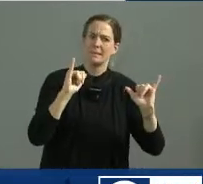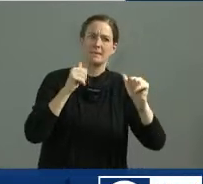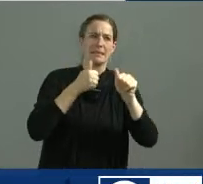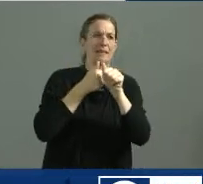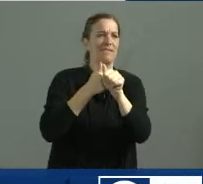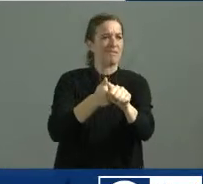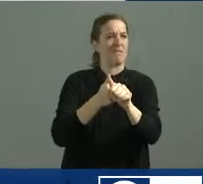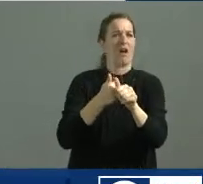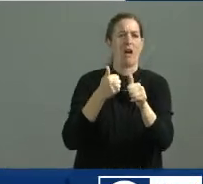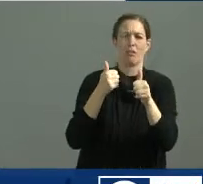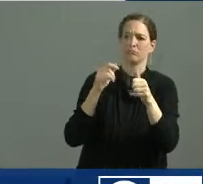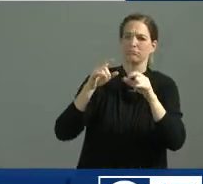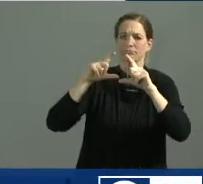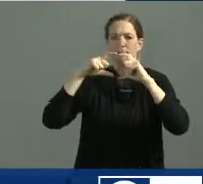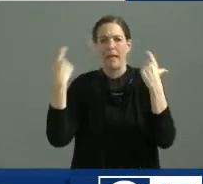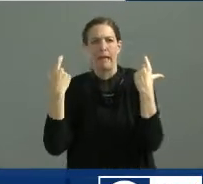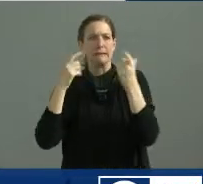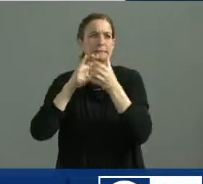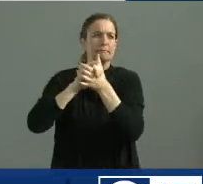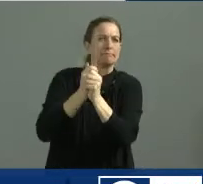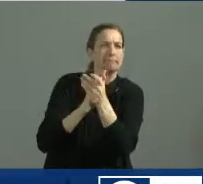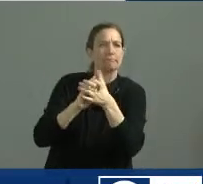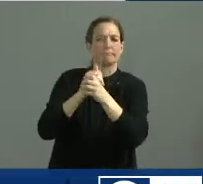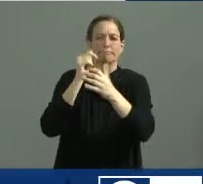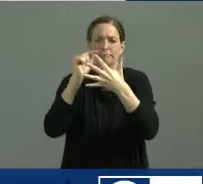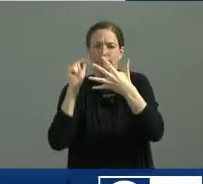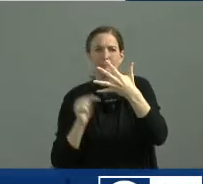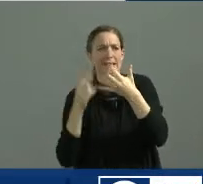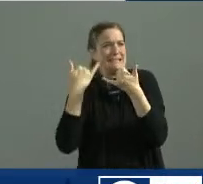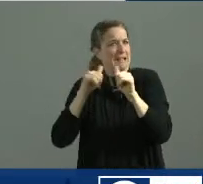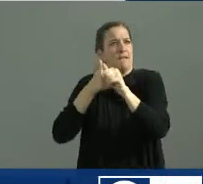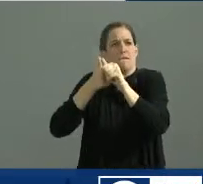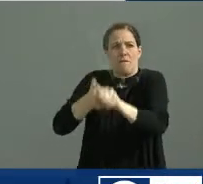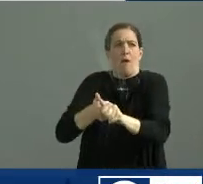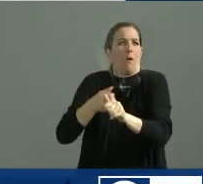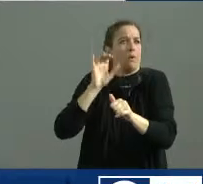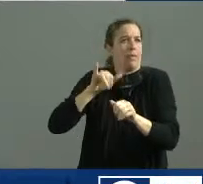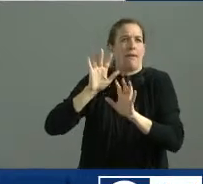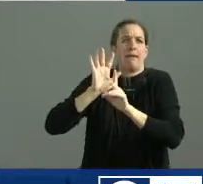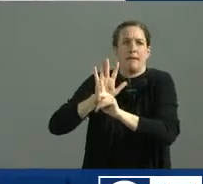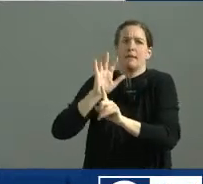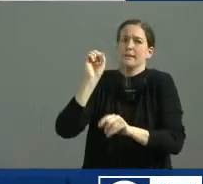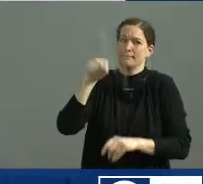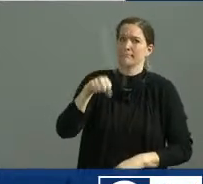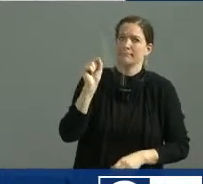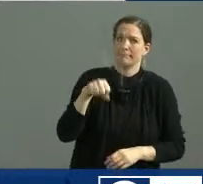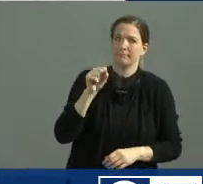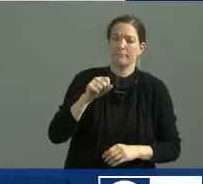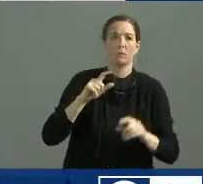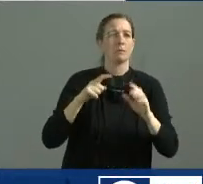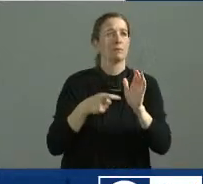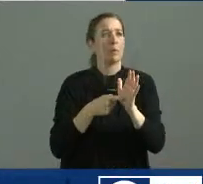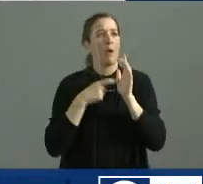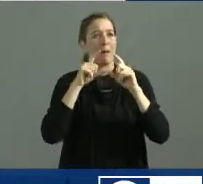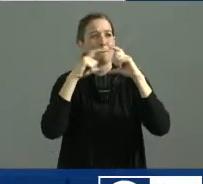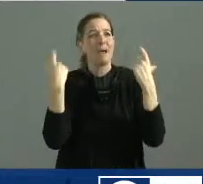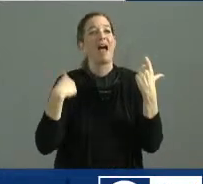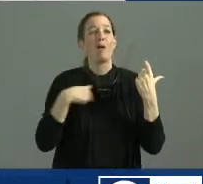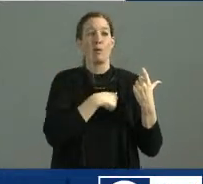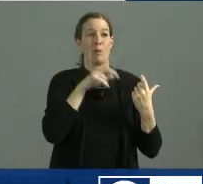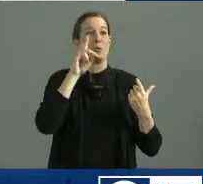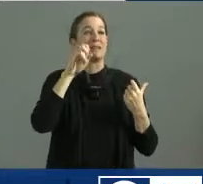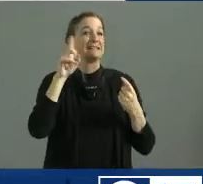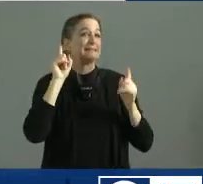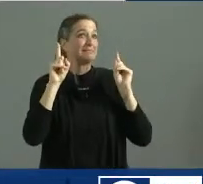at in those establishments that we have authority over, requiring masks. I know we went out to some gyms that